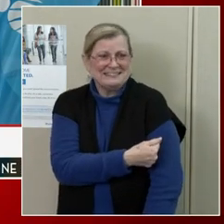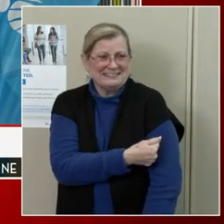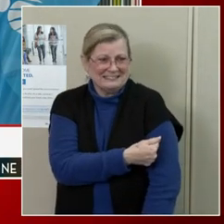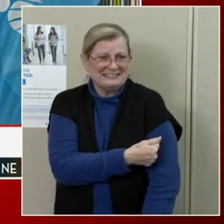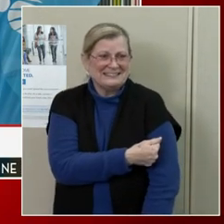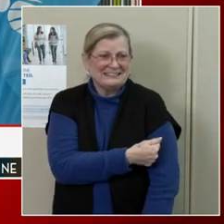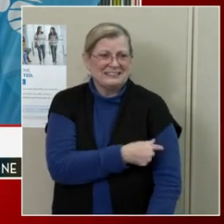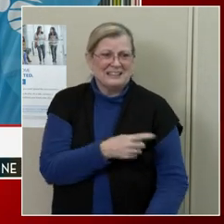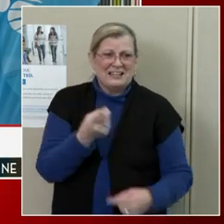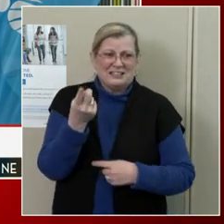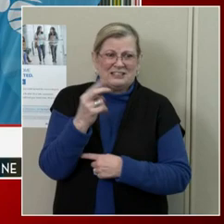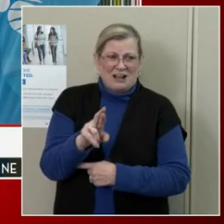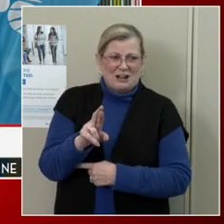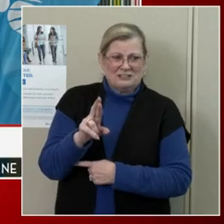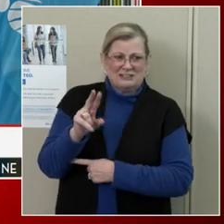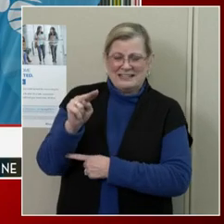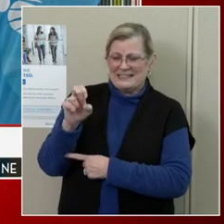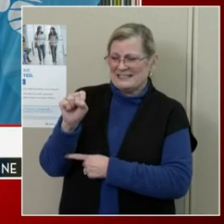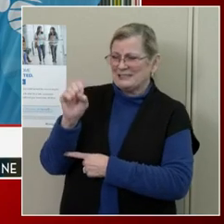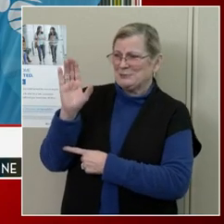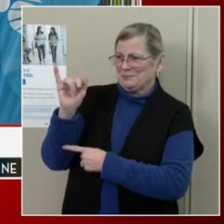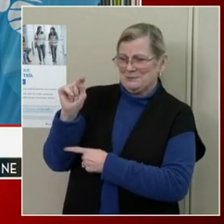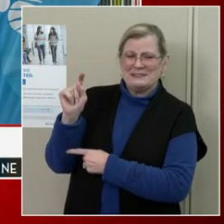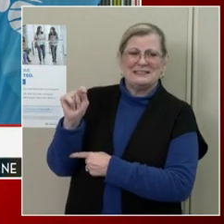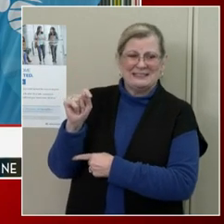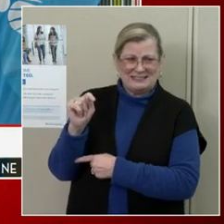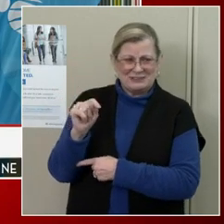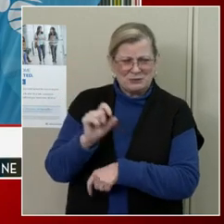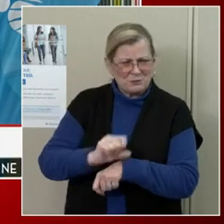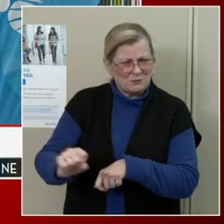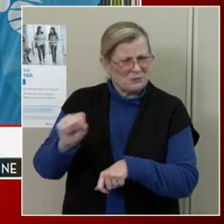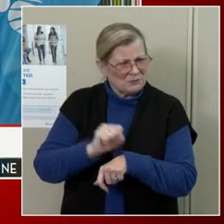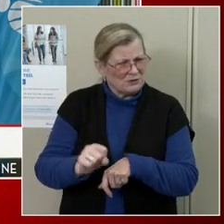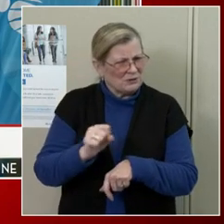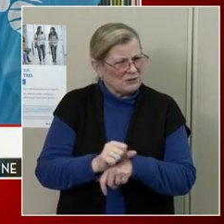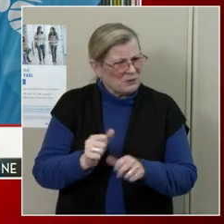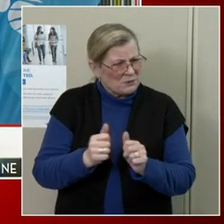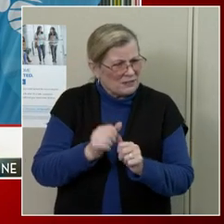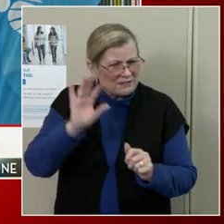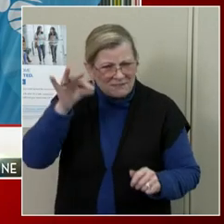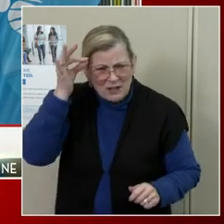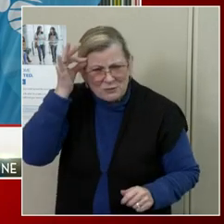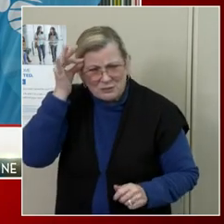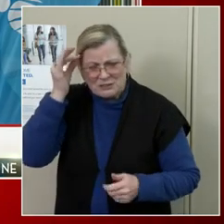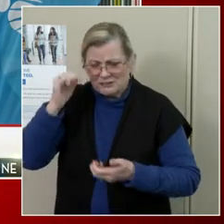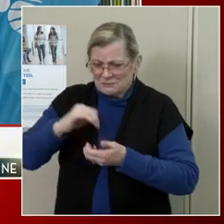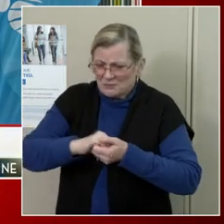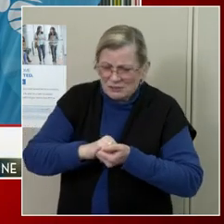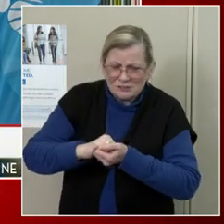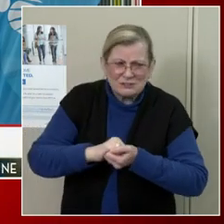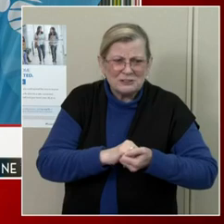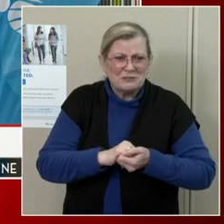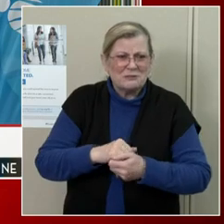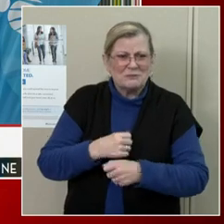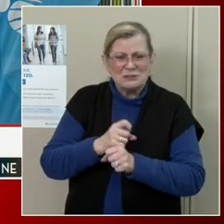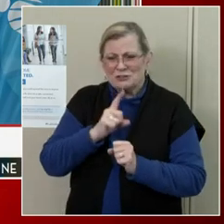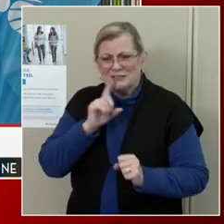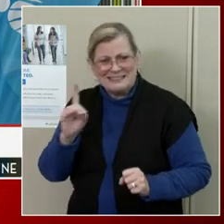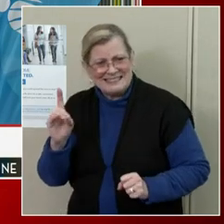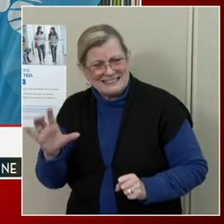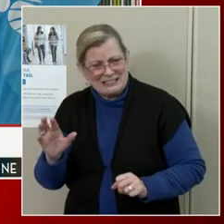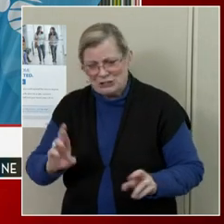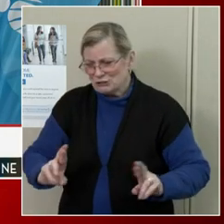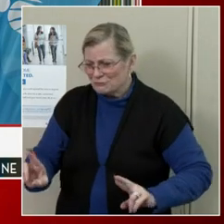in hand with our federal partners to make sure that we're ready here in D.C. She has outlined in detail